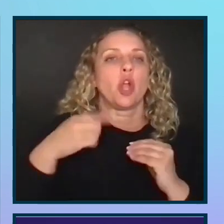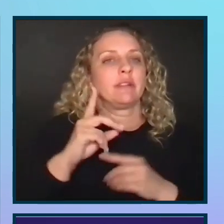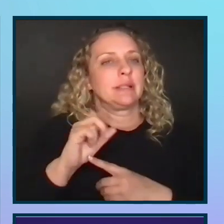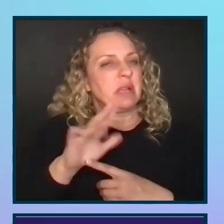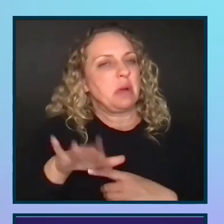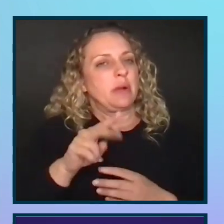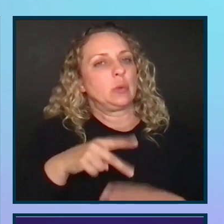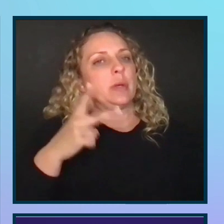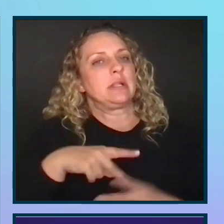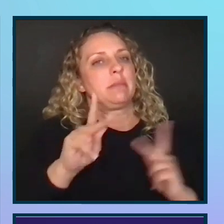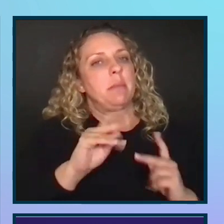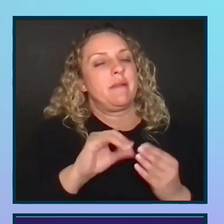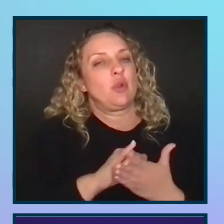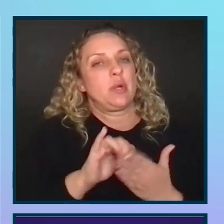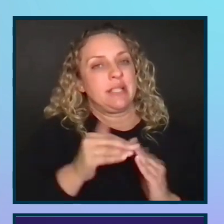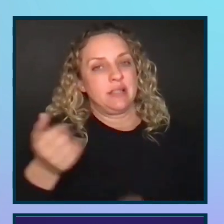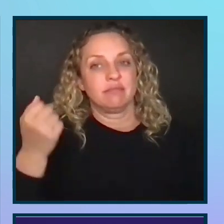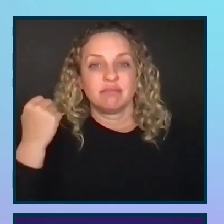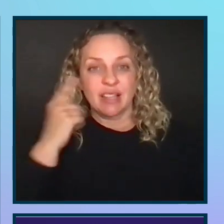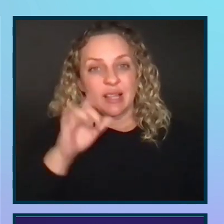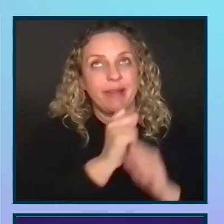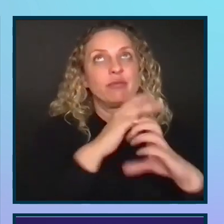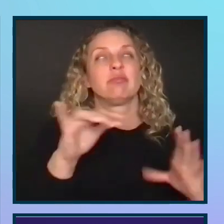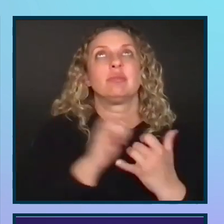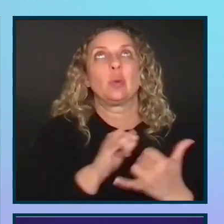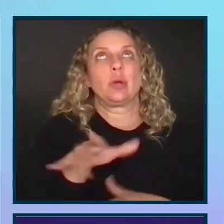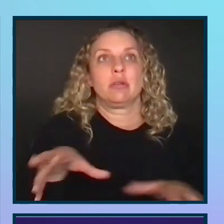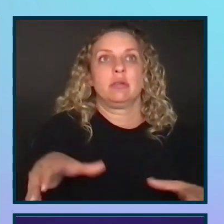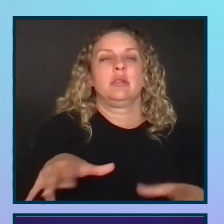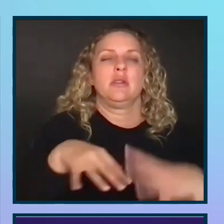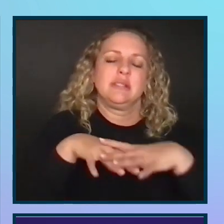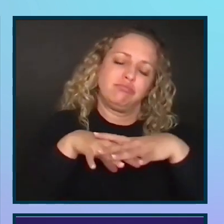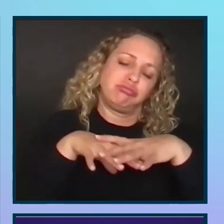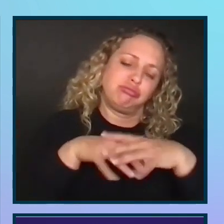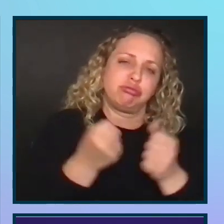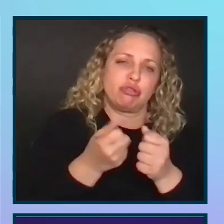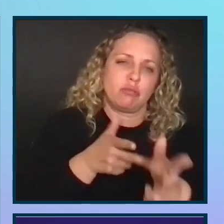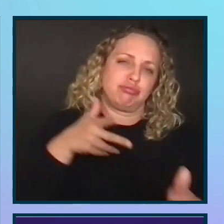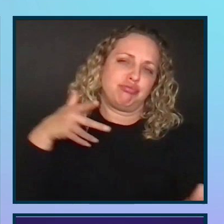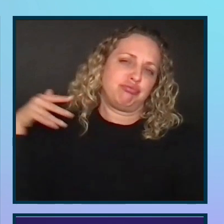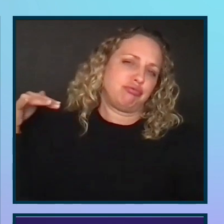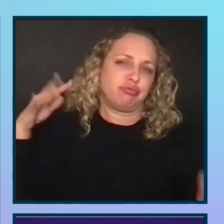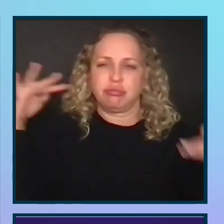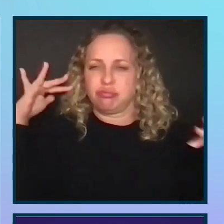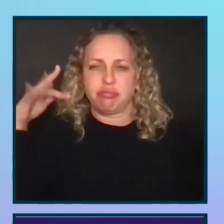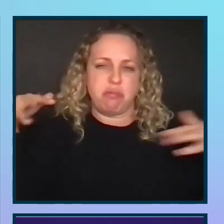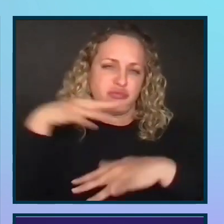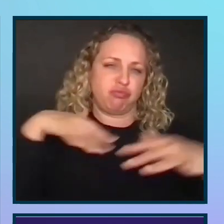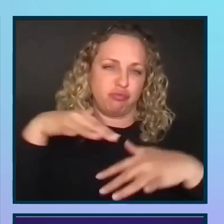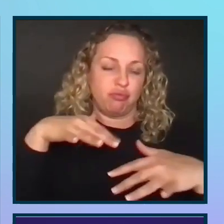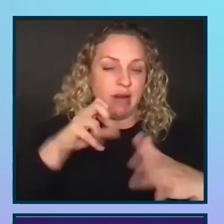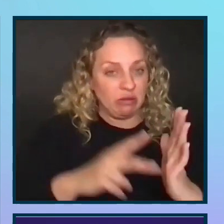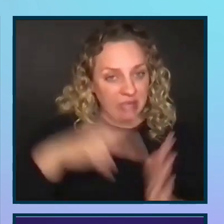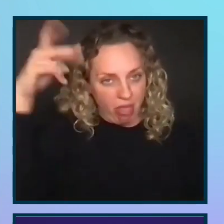around twice the population of New York City. So think about New York, bustling, cars, noise. Now double the people who